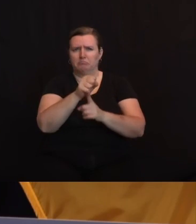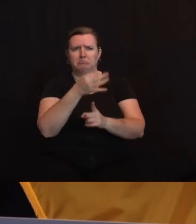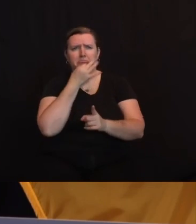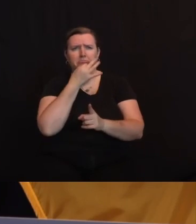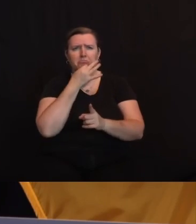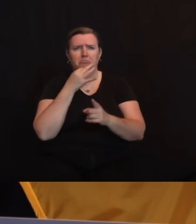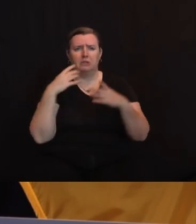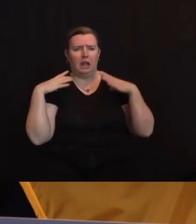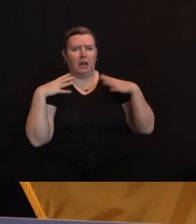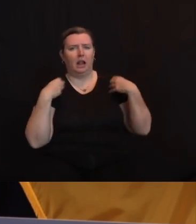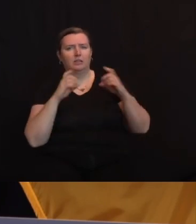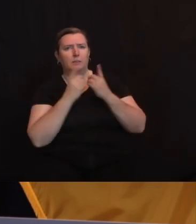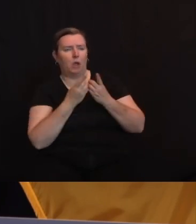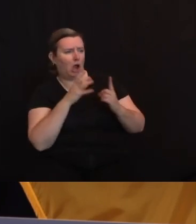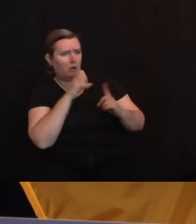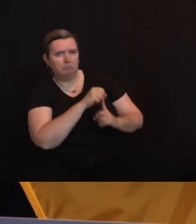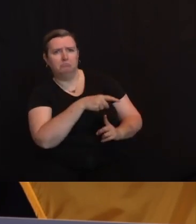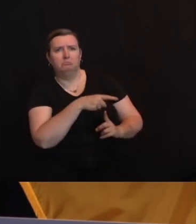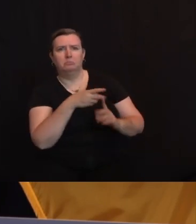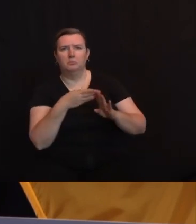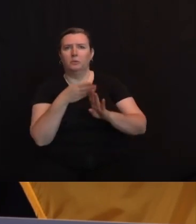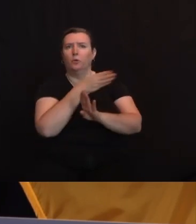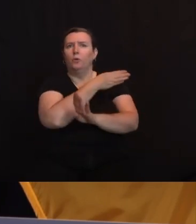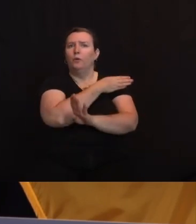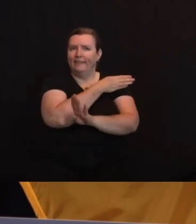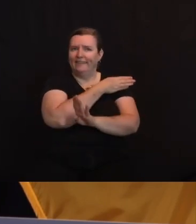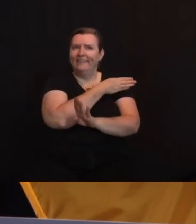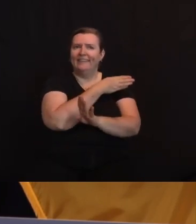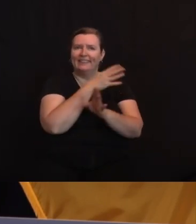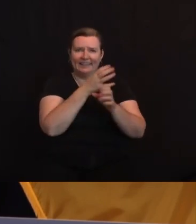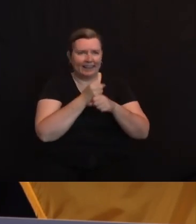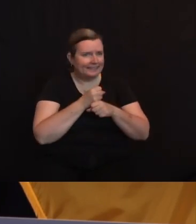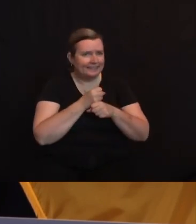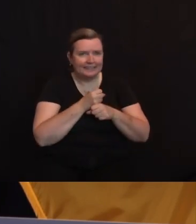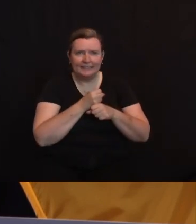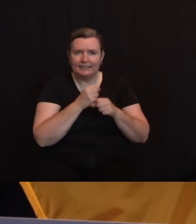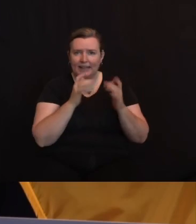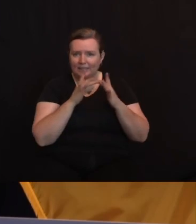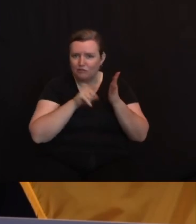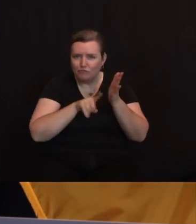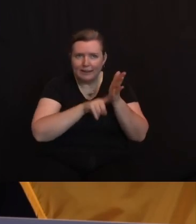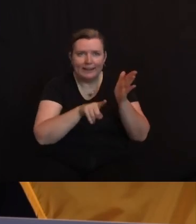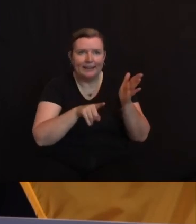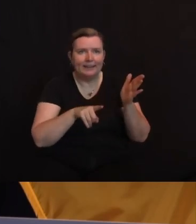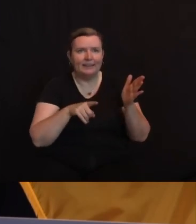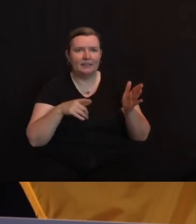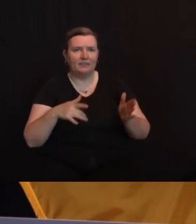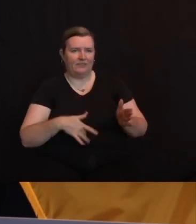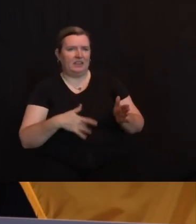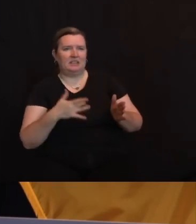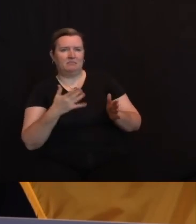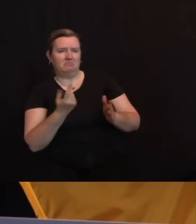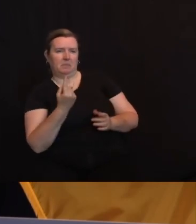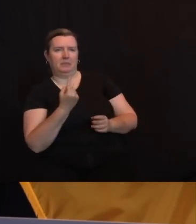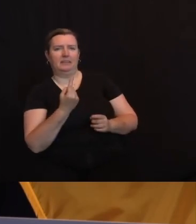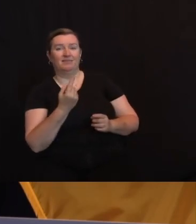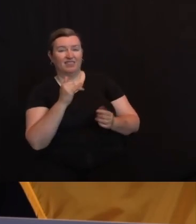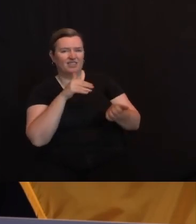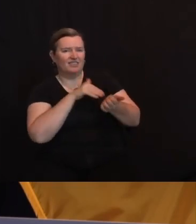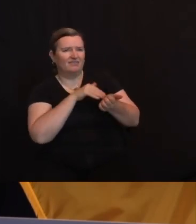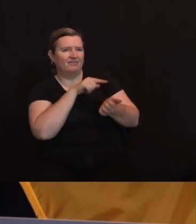well before you even get the data, in contact tracing or whatever, that there's something kind of anomalous